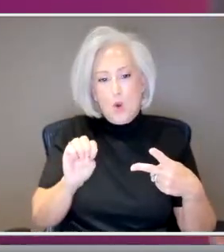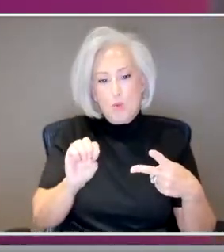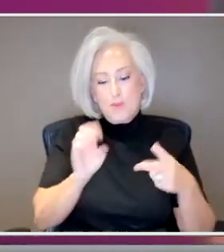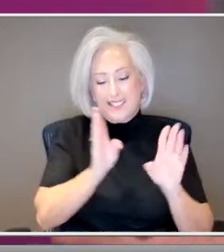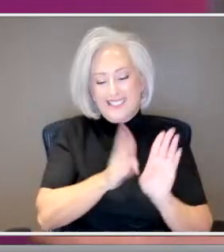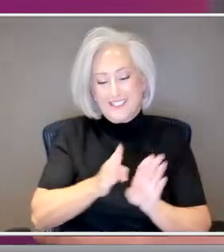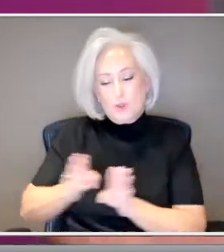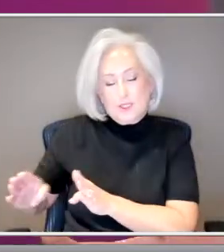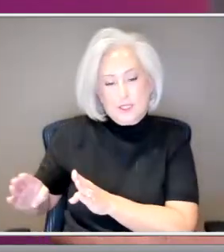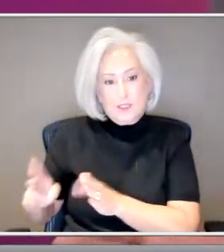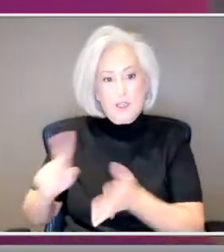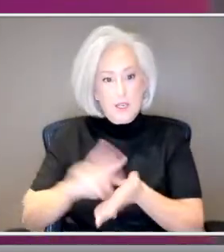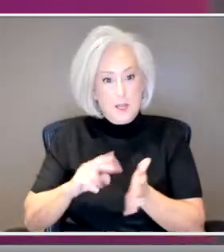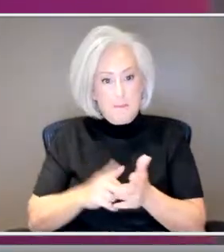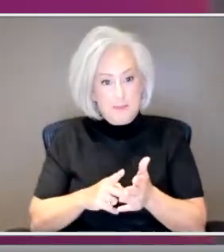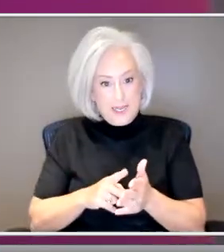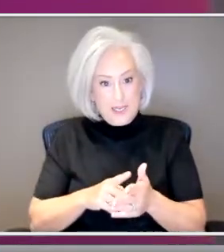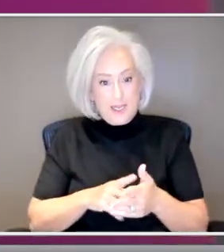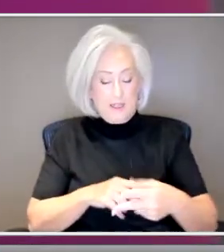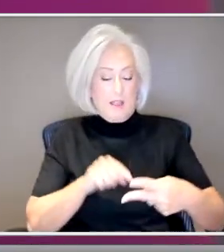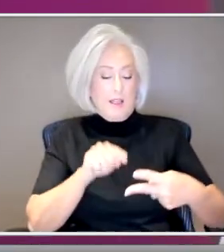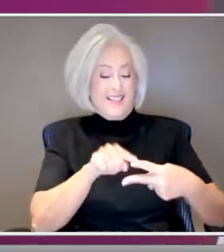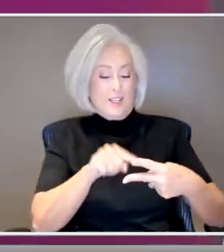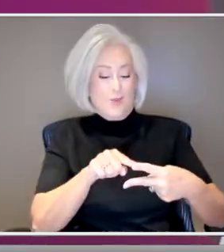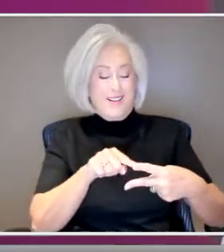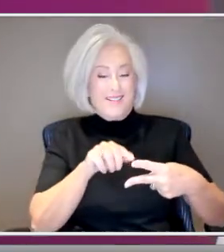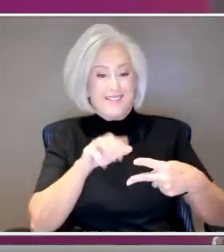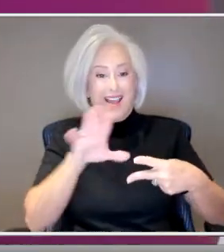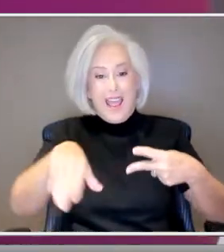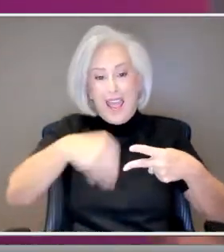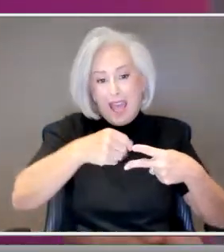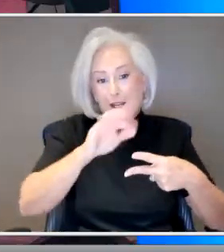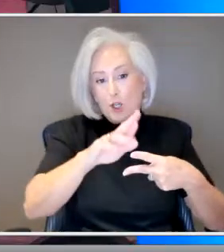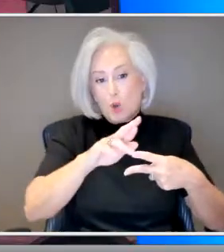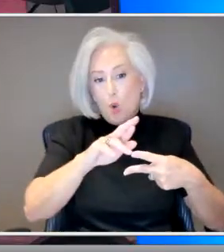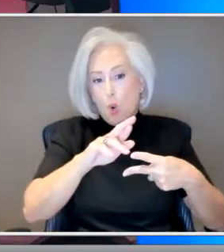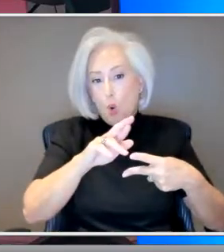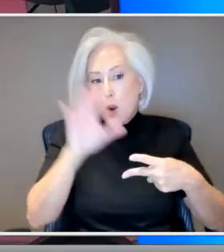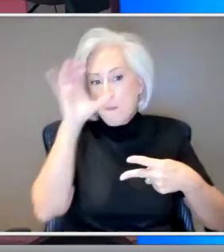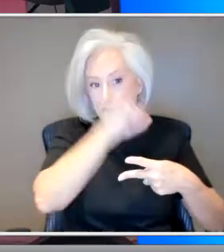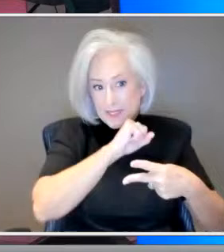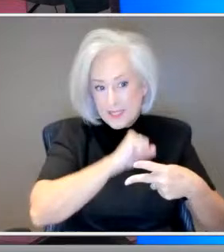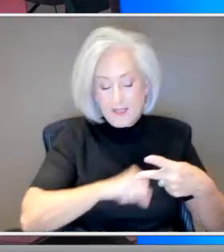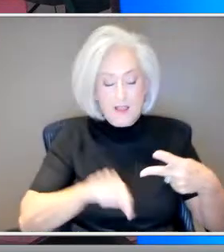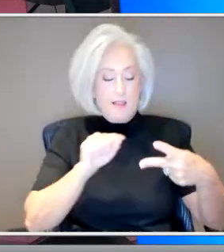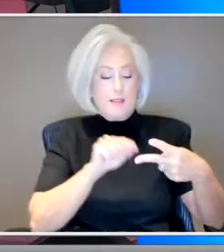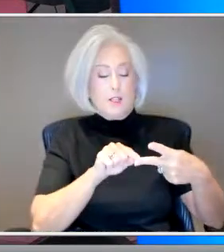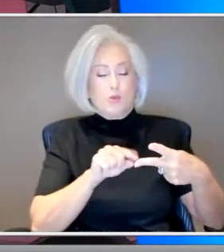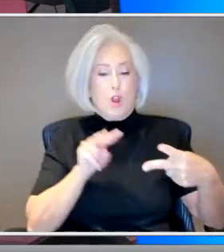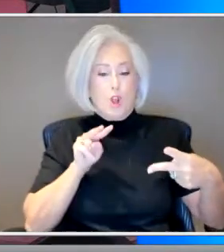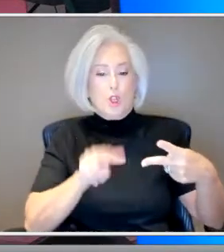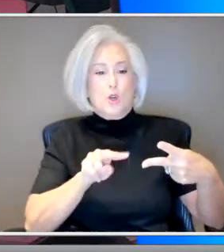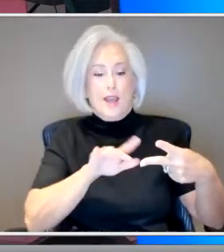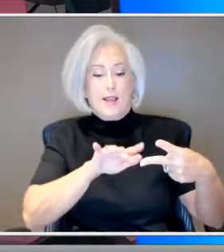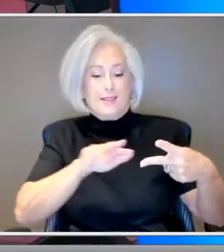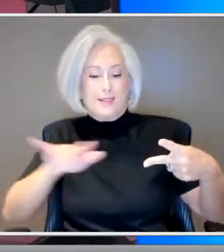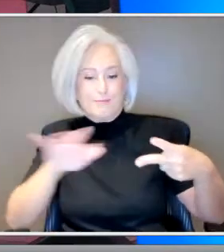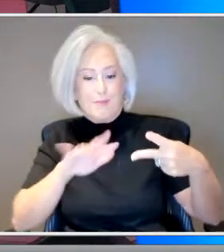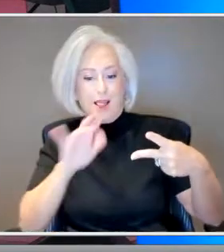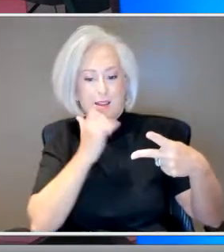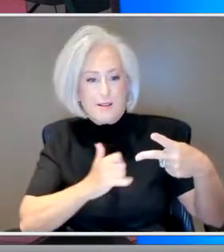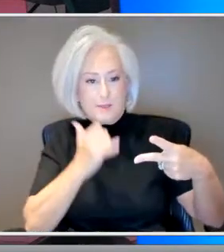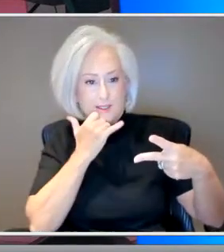anything is missing or extra in the recipe, and exome sequencing looks at the spelling mistakes. Now, you can do it either way. You can do